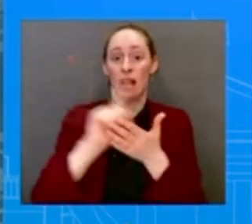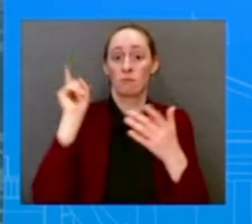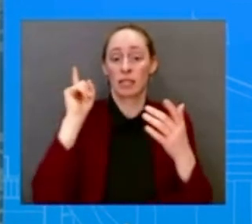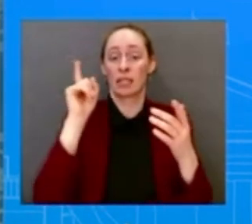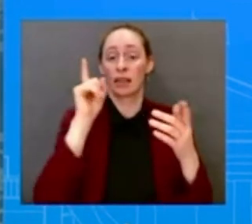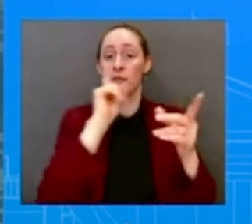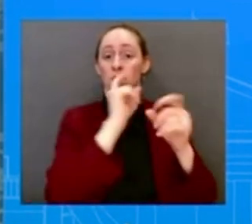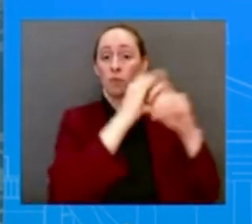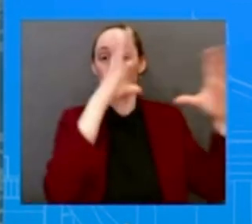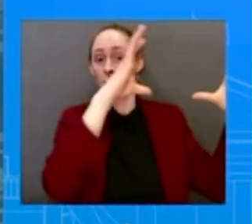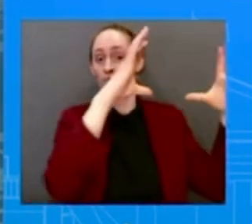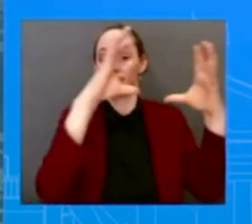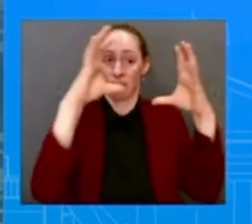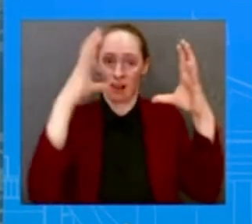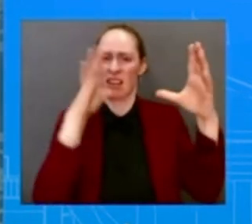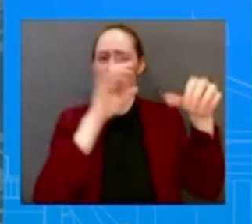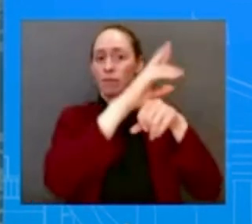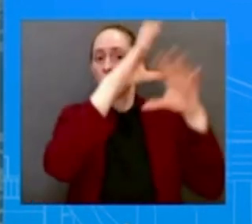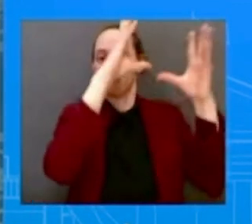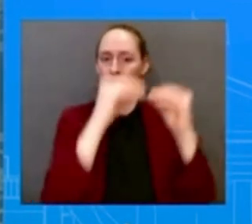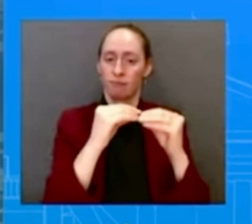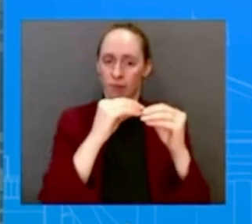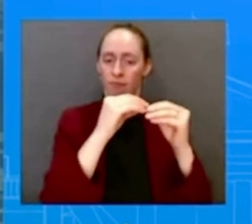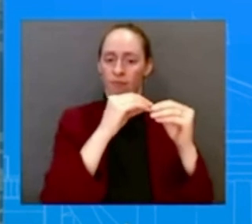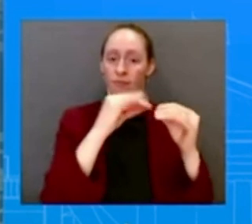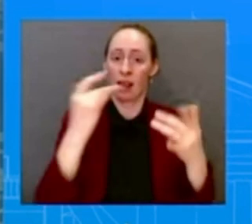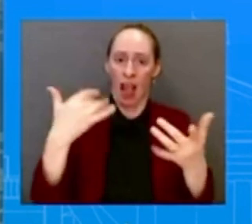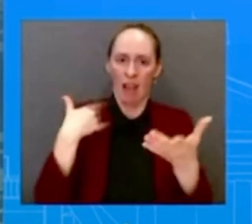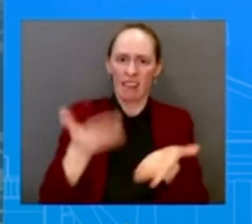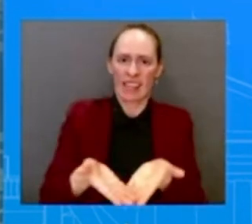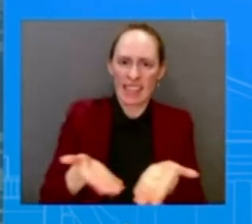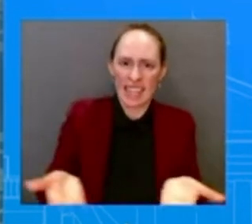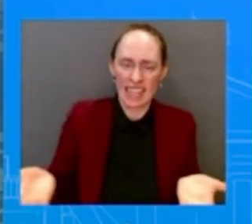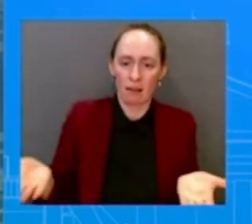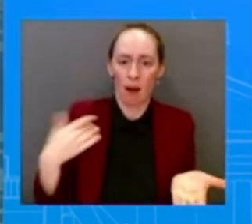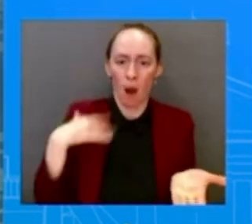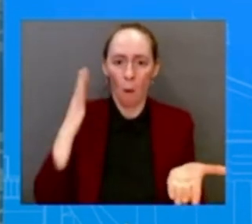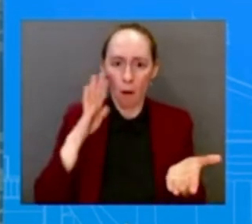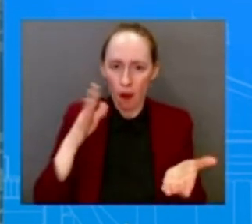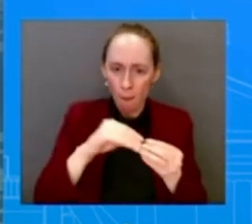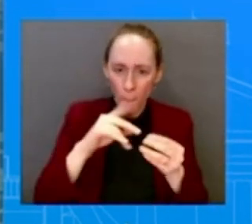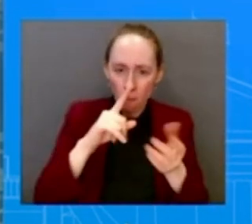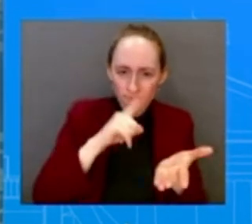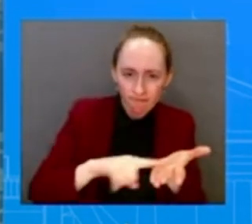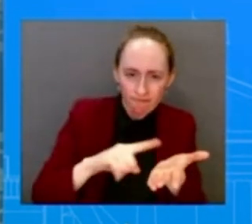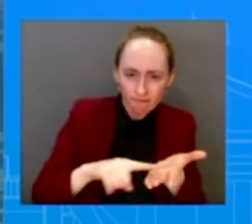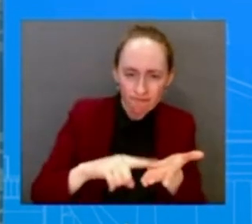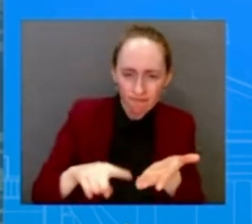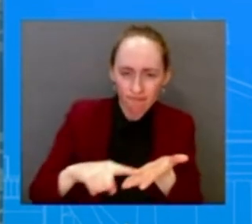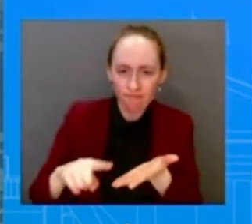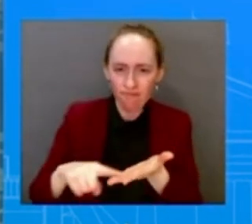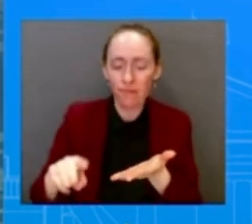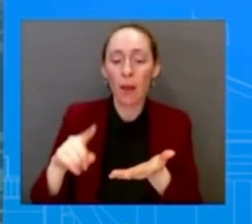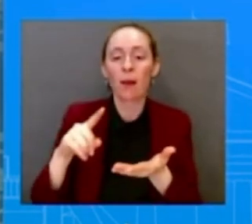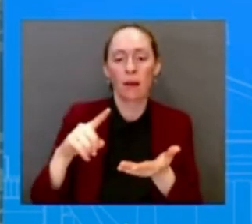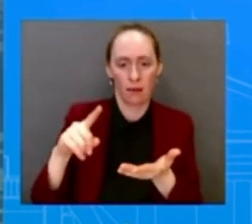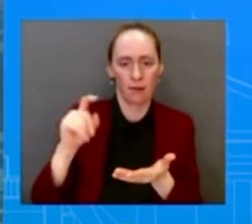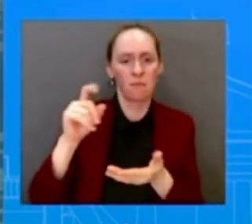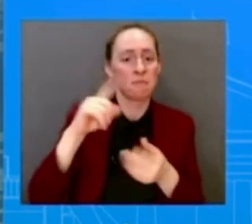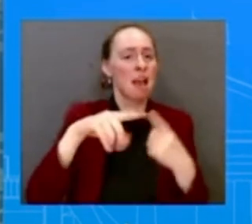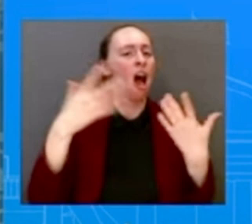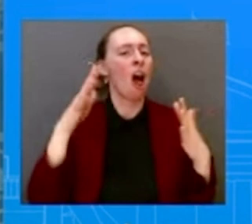the active conversations with many of these countries who we know have been overflown. Gotcha. Yeah, where specifically in Alaska was